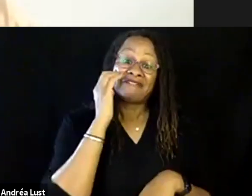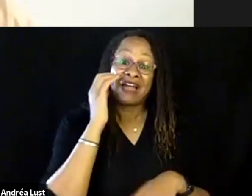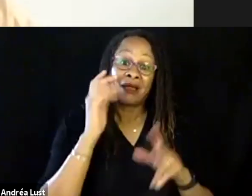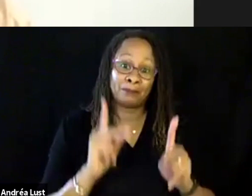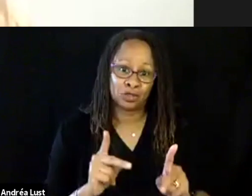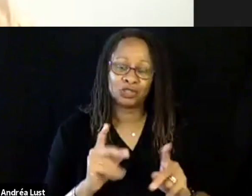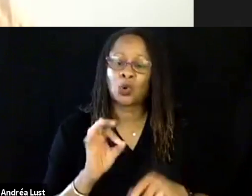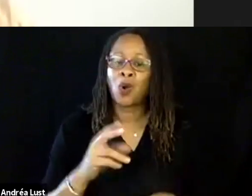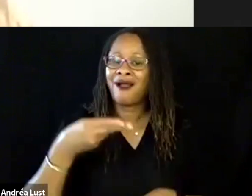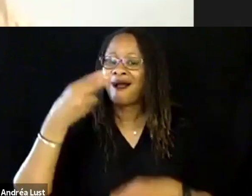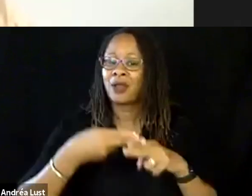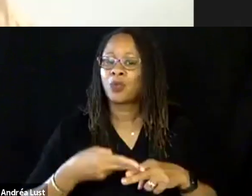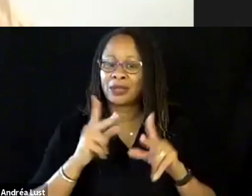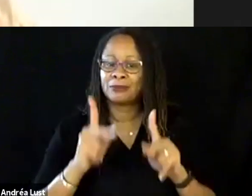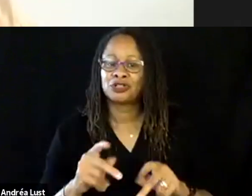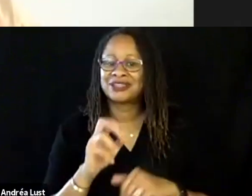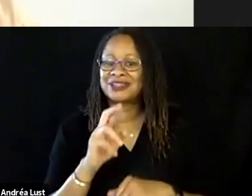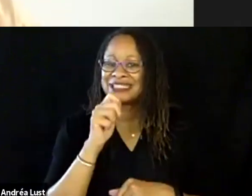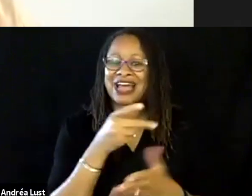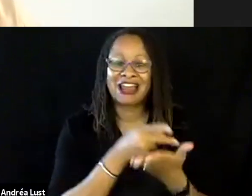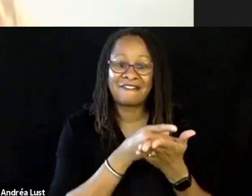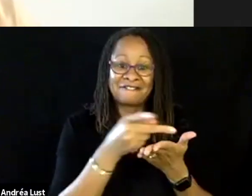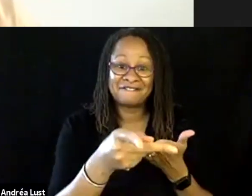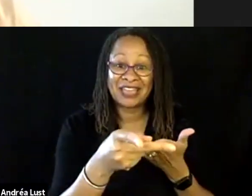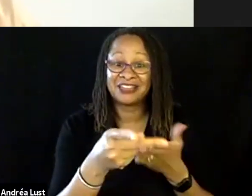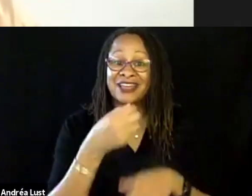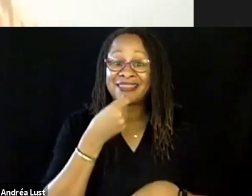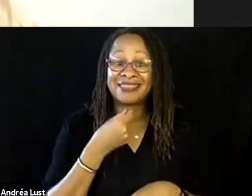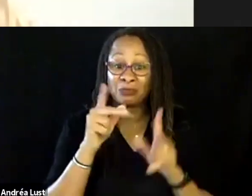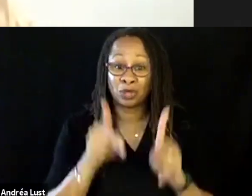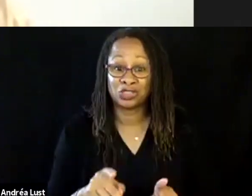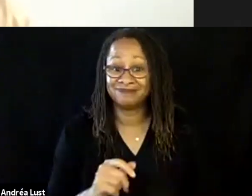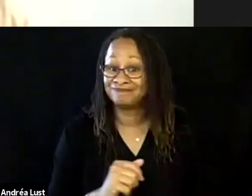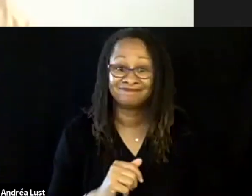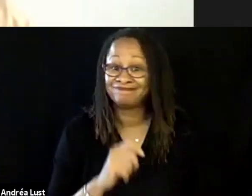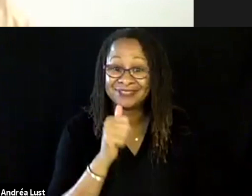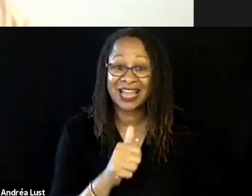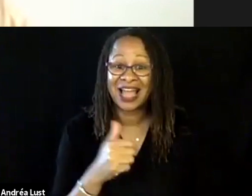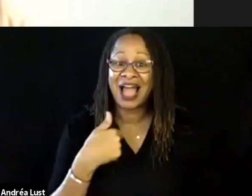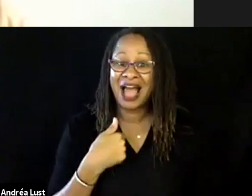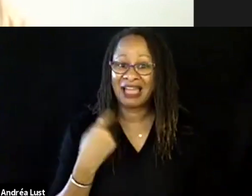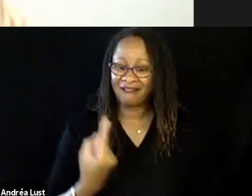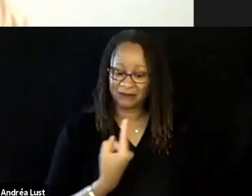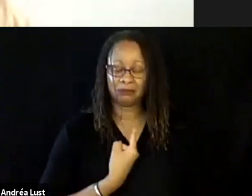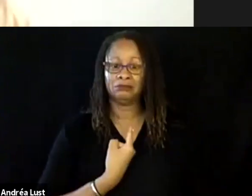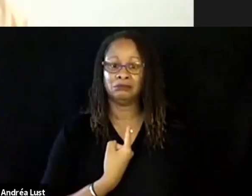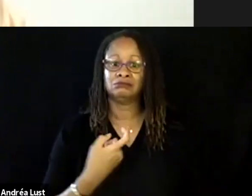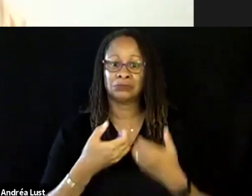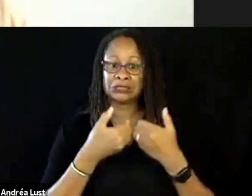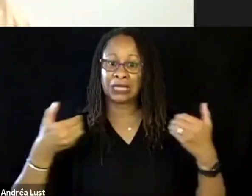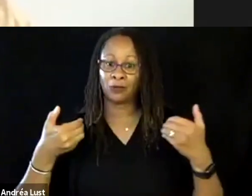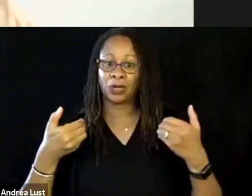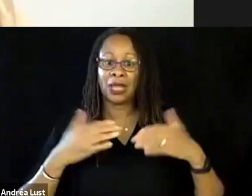person is actually not a failed thin person. I have an autonomous existence.